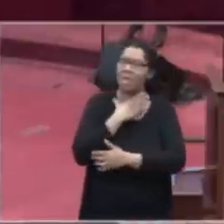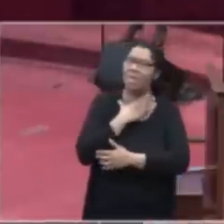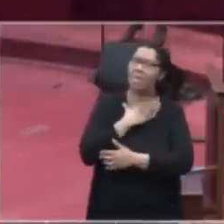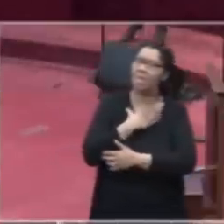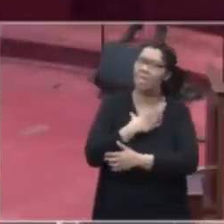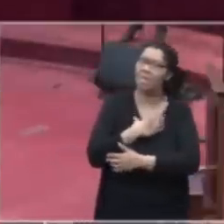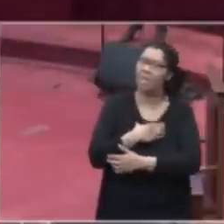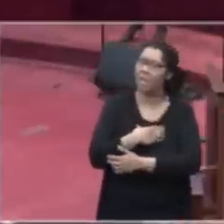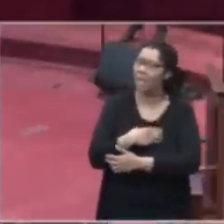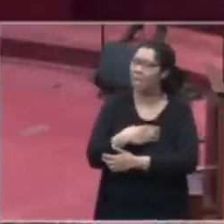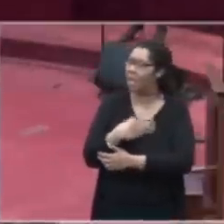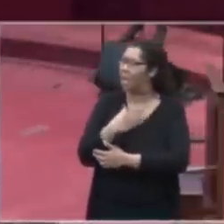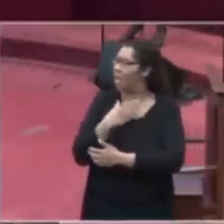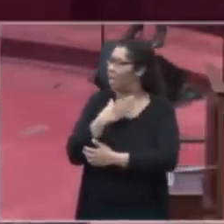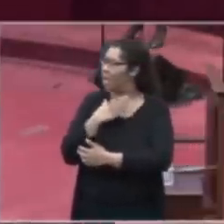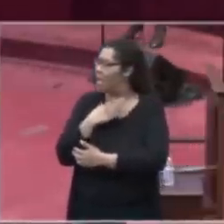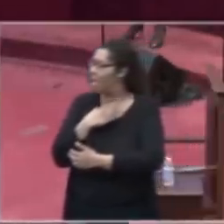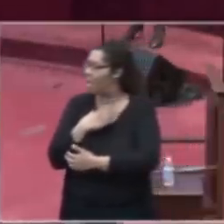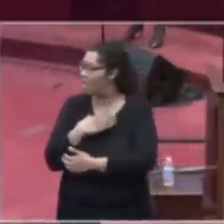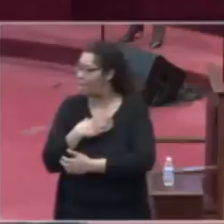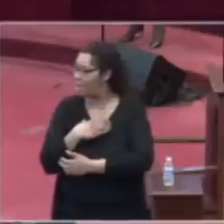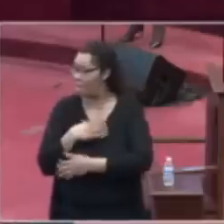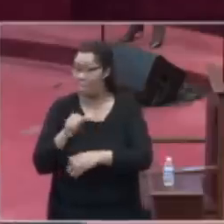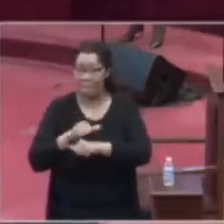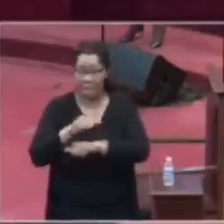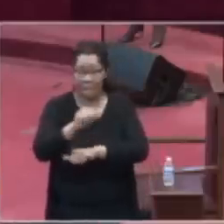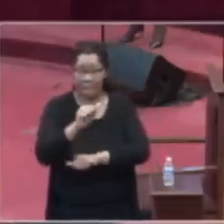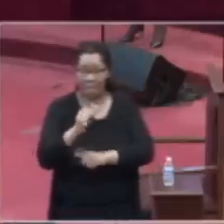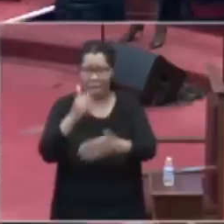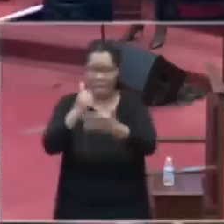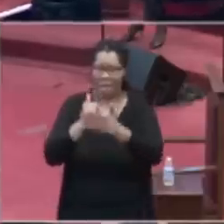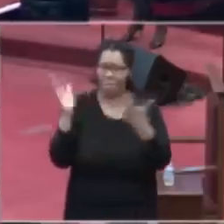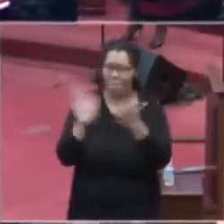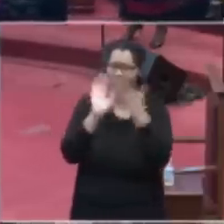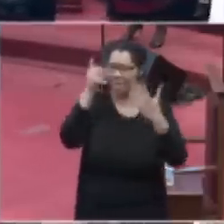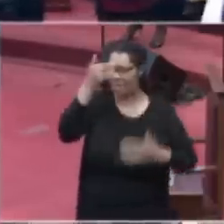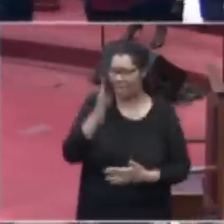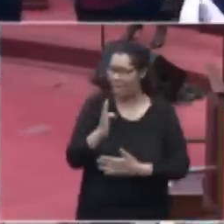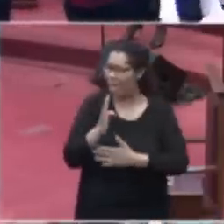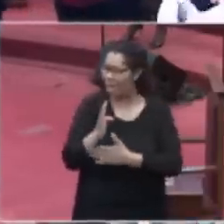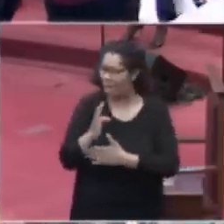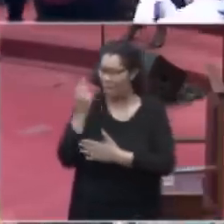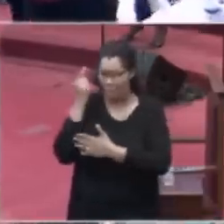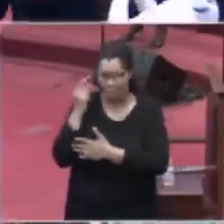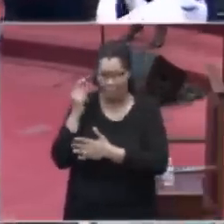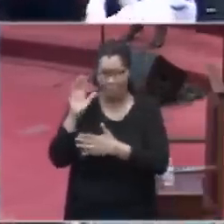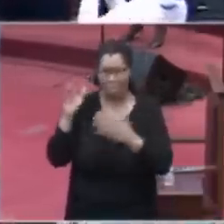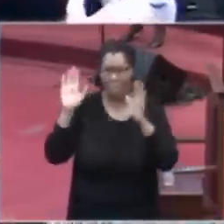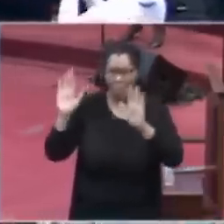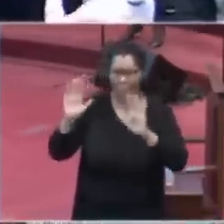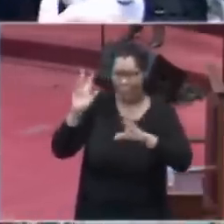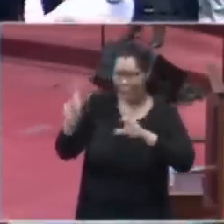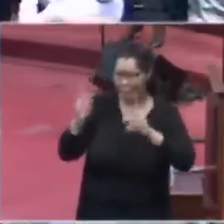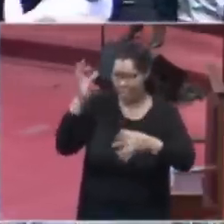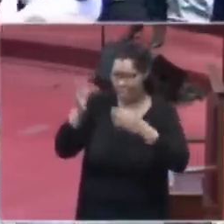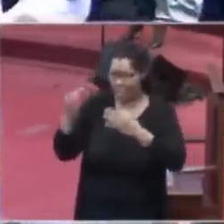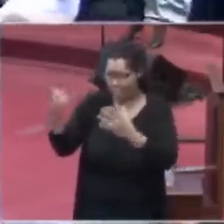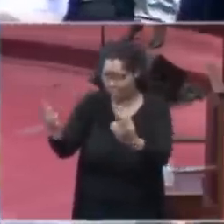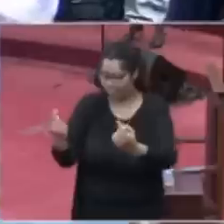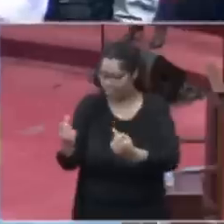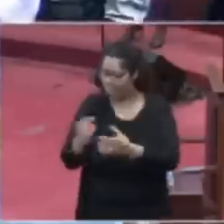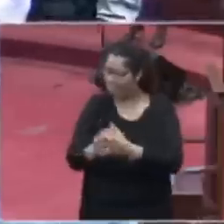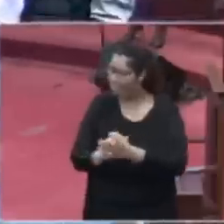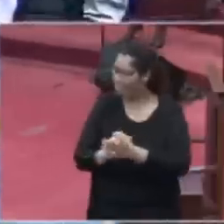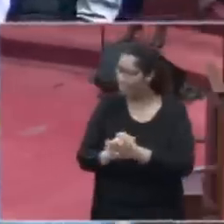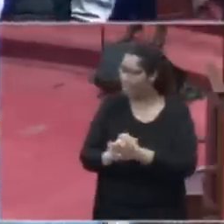My desire, Mount Ararat, help me. Praise God for these that come.